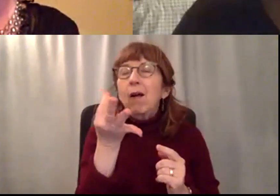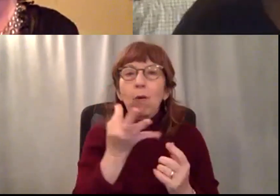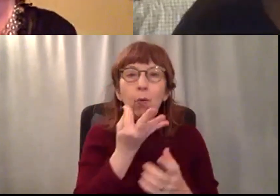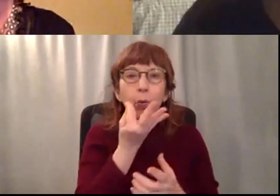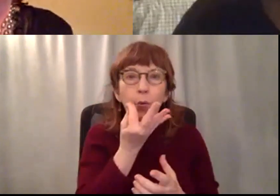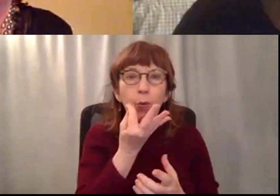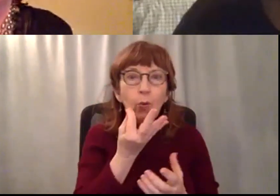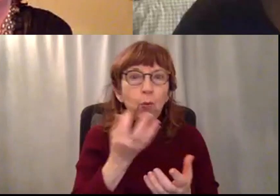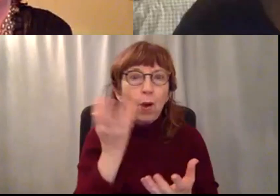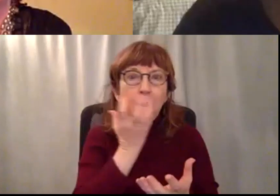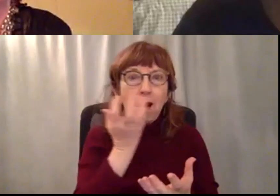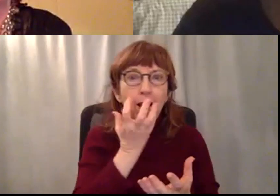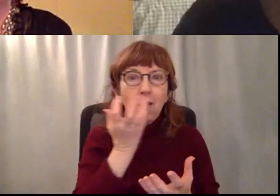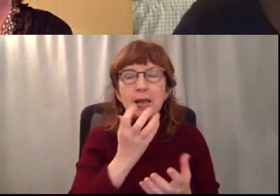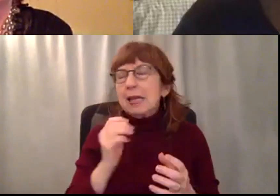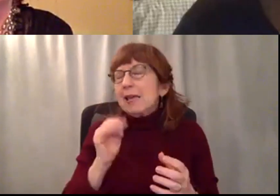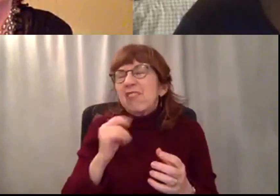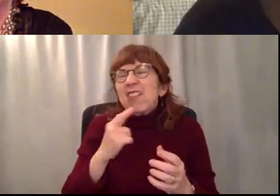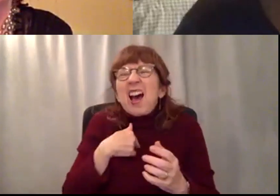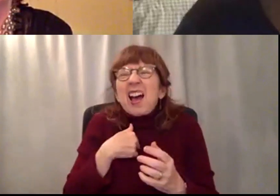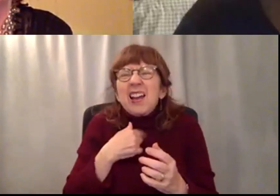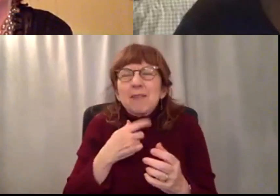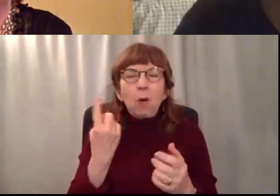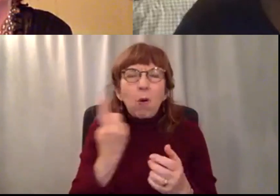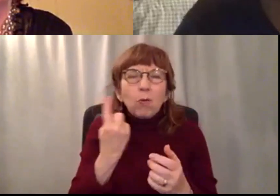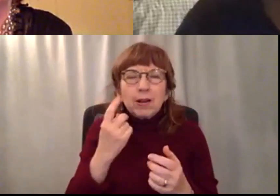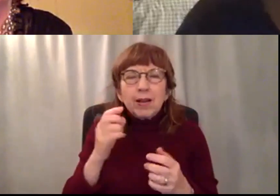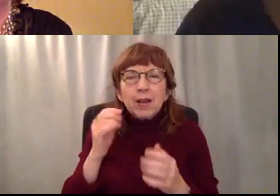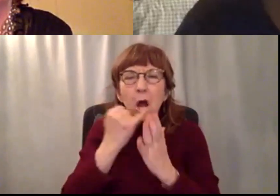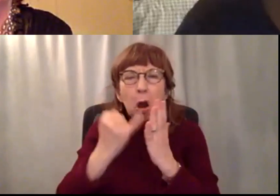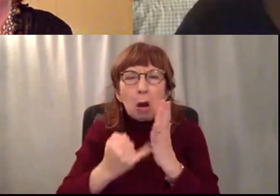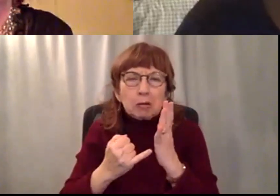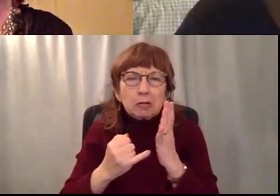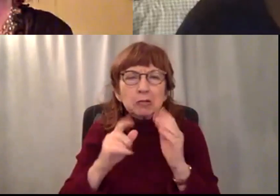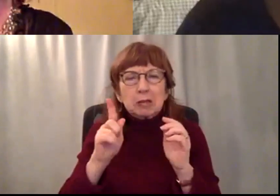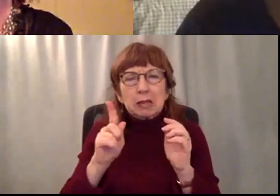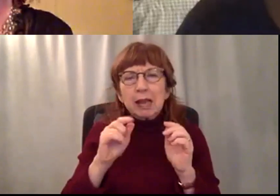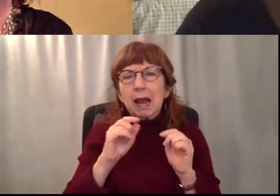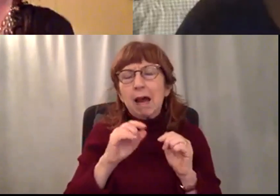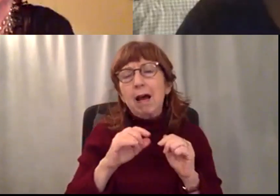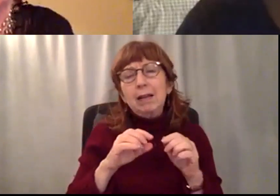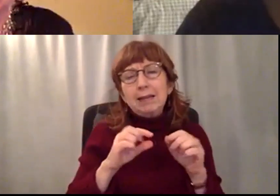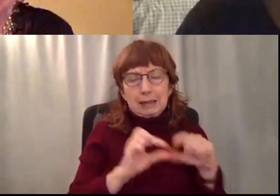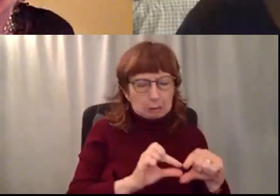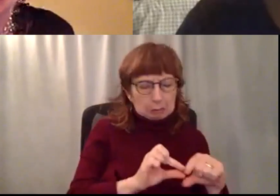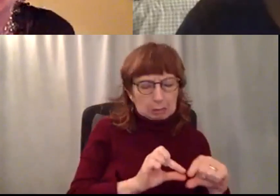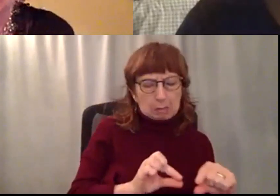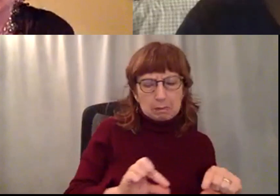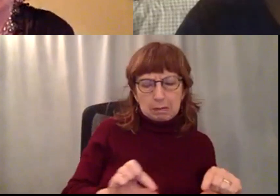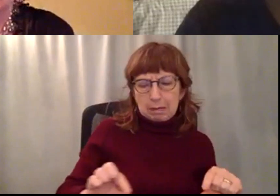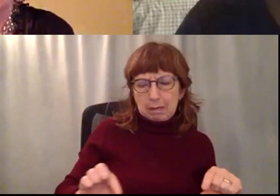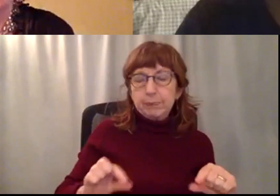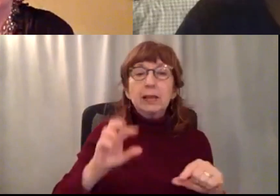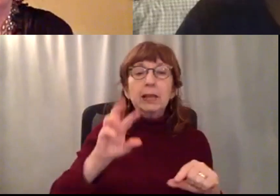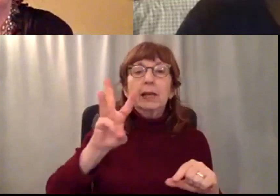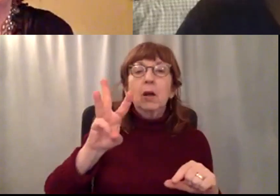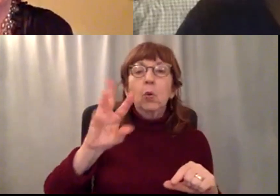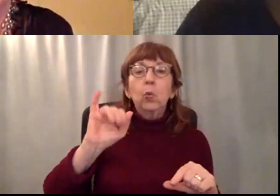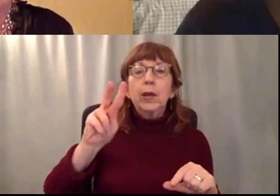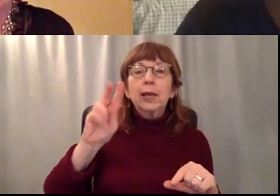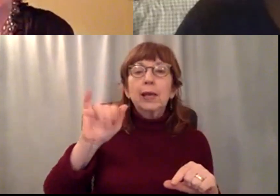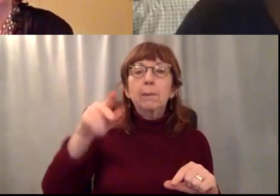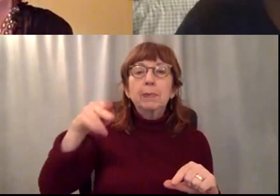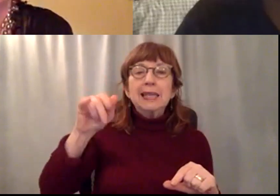And even if I only exist as an artist, as like a footnote on a Wikipedia page of queer